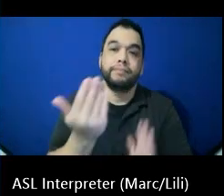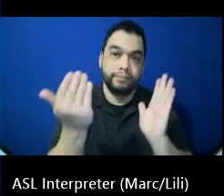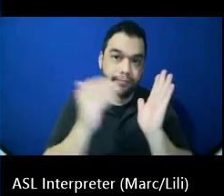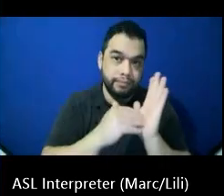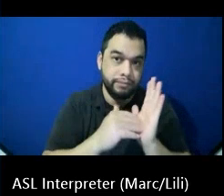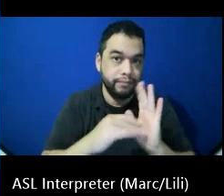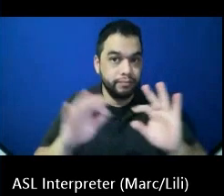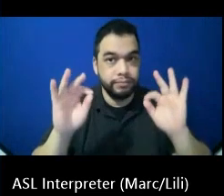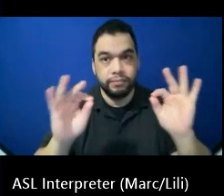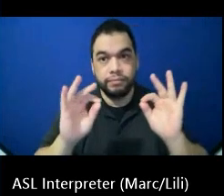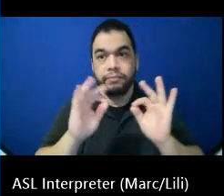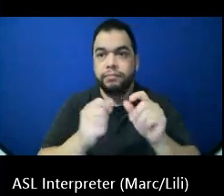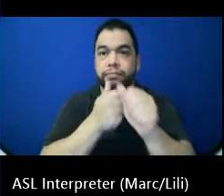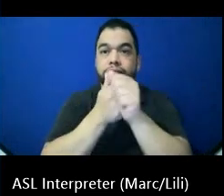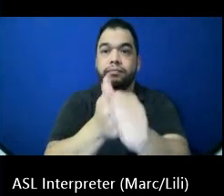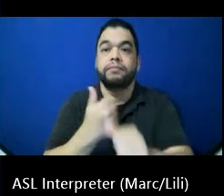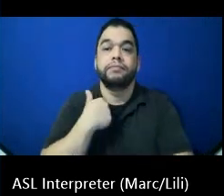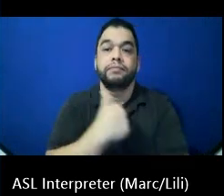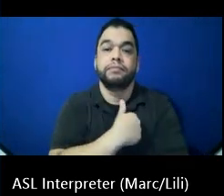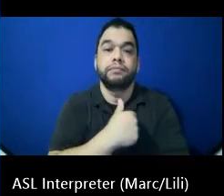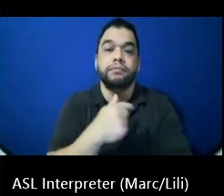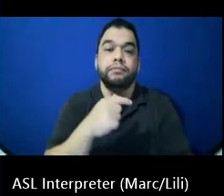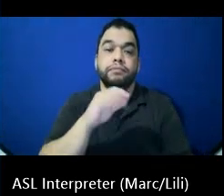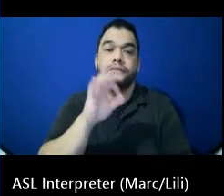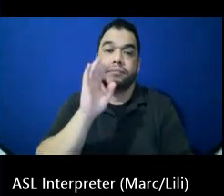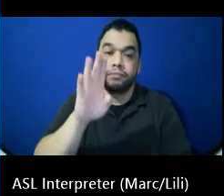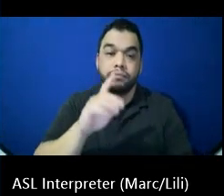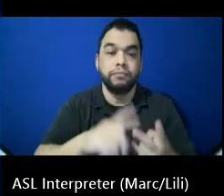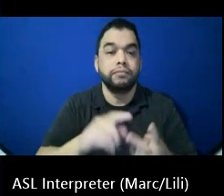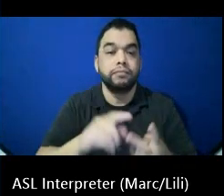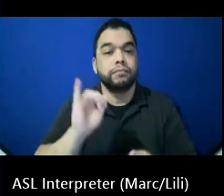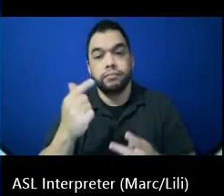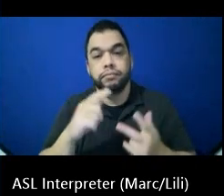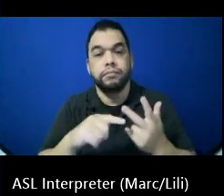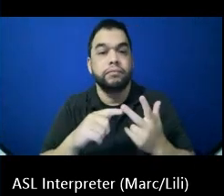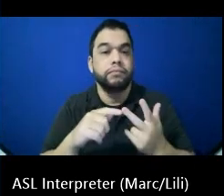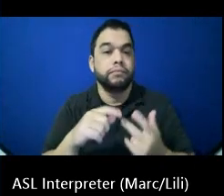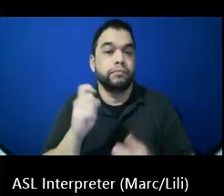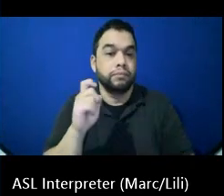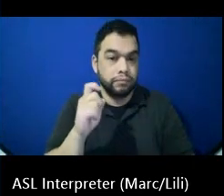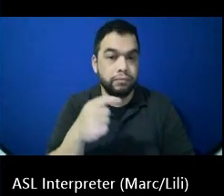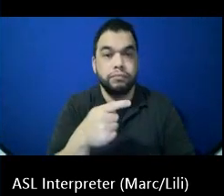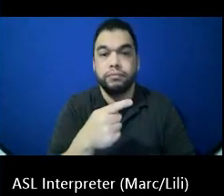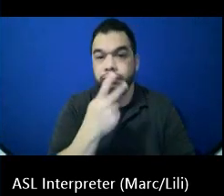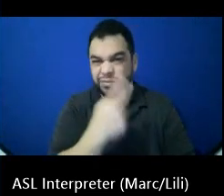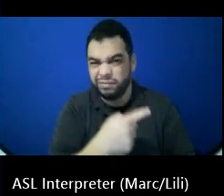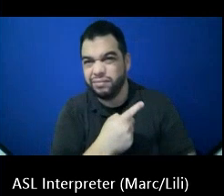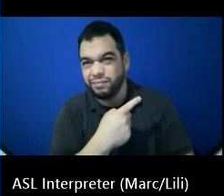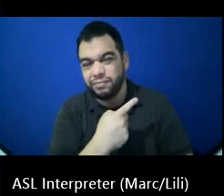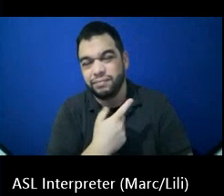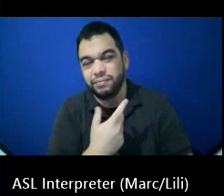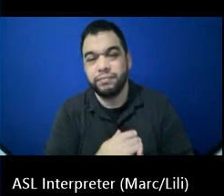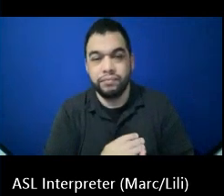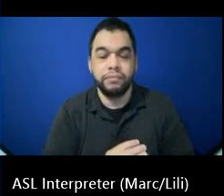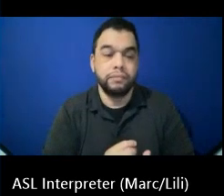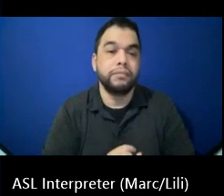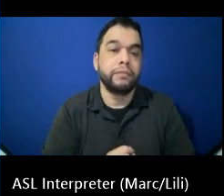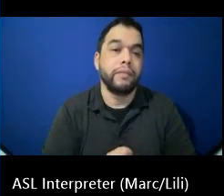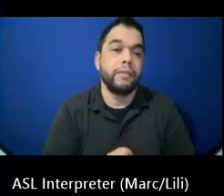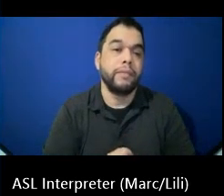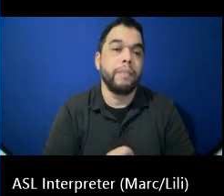Once more, thank you so much. You can follow us on Facebook and in other social media, Instagram, and you can see